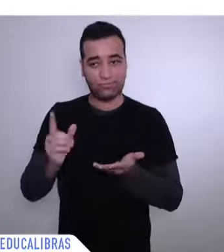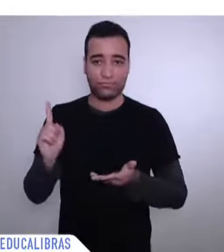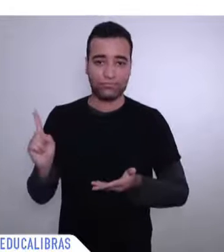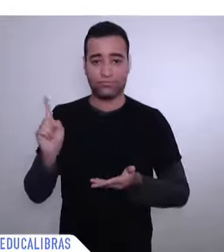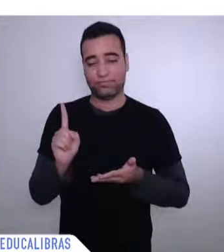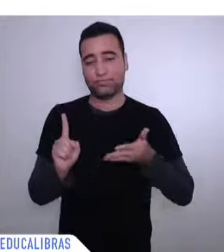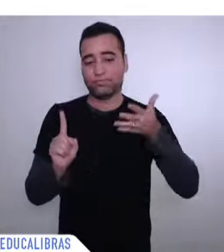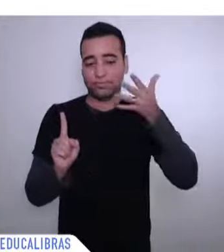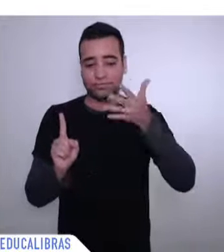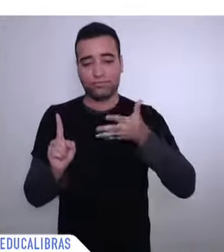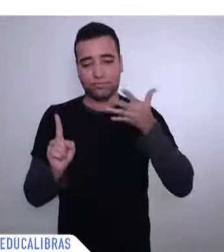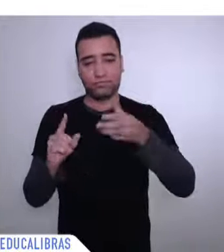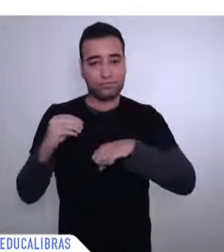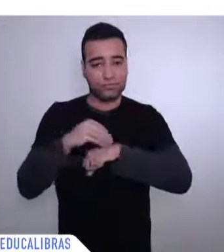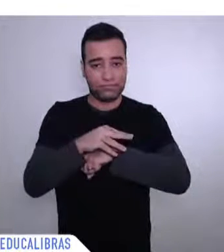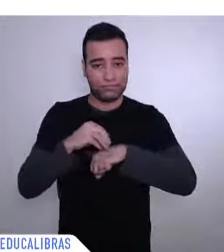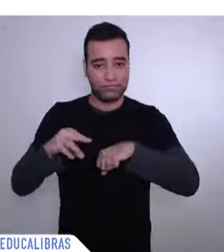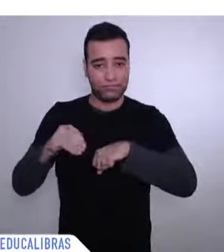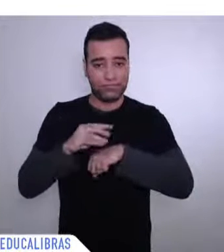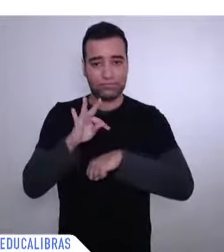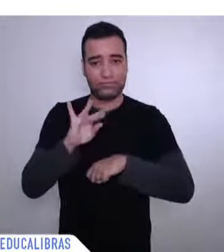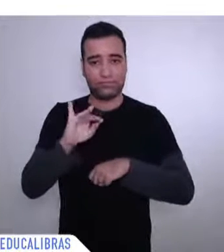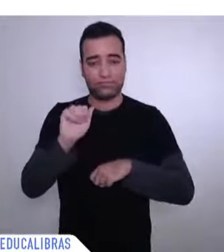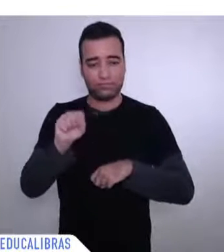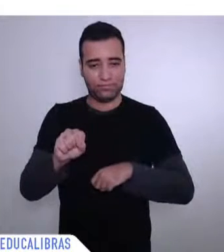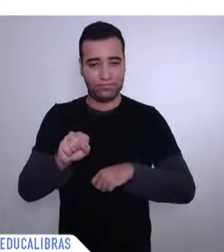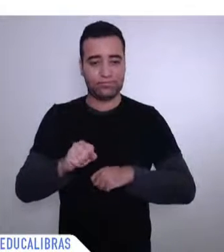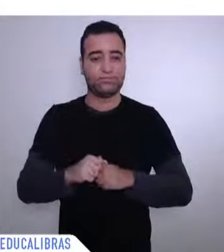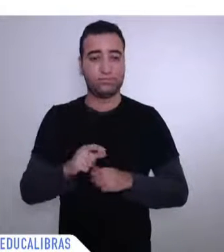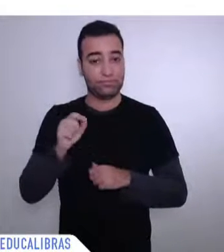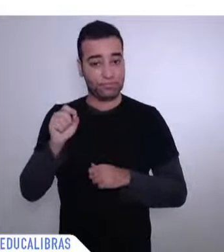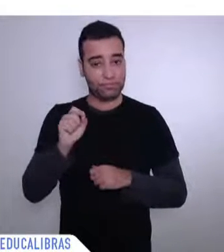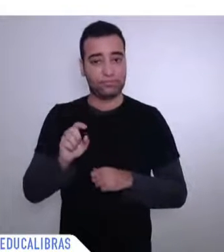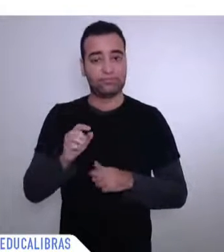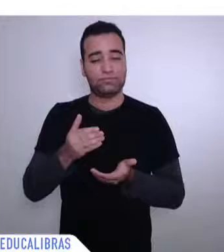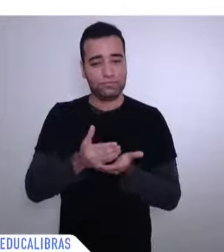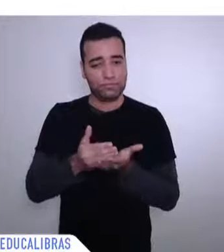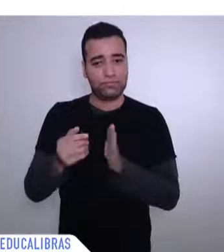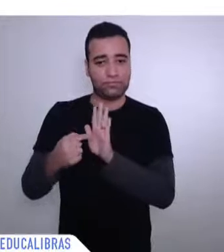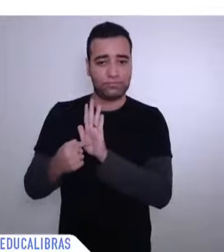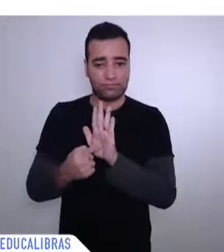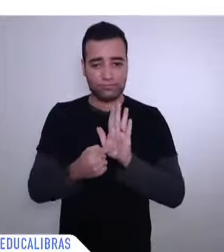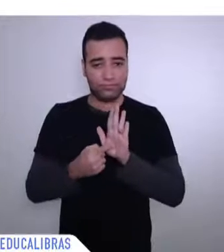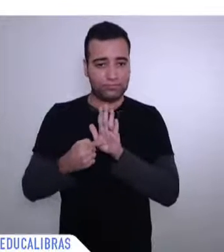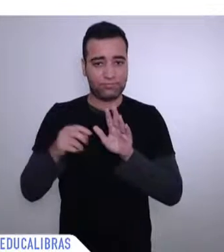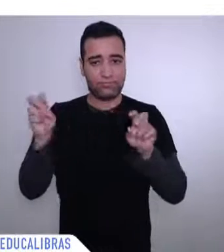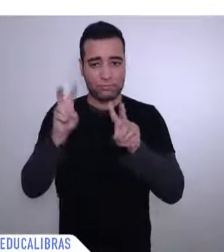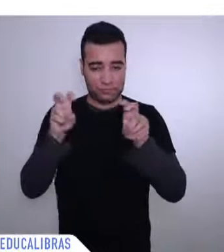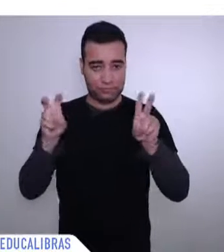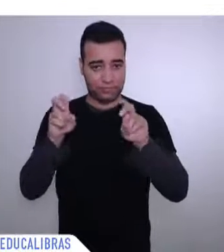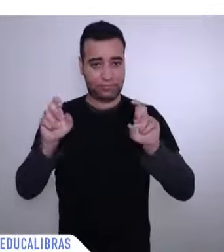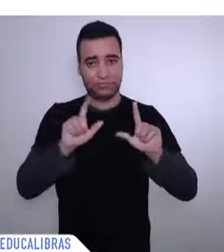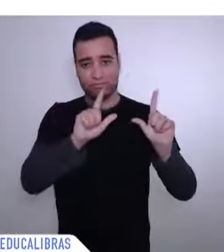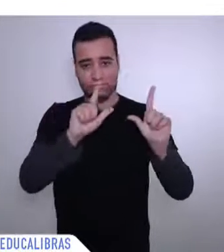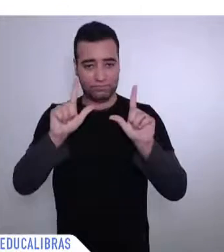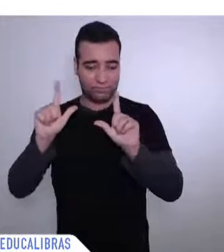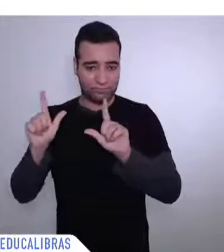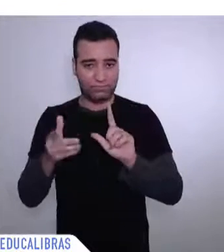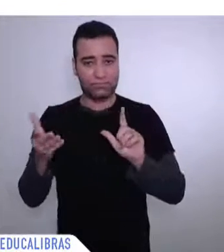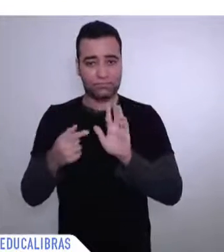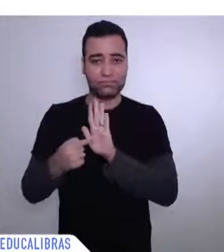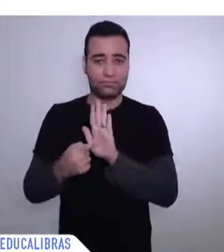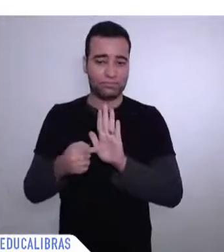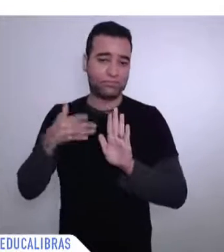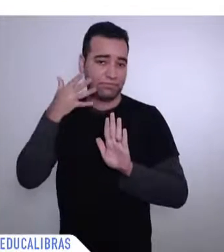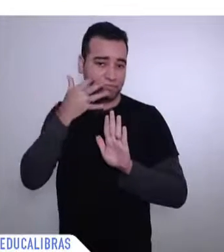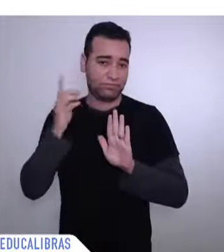Pelis. And now, Taís Chartouni will be given the floor to introduce the theme of